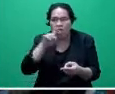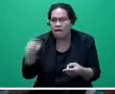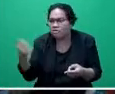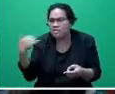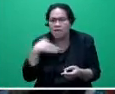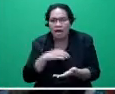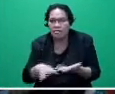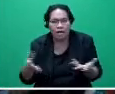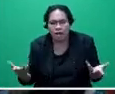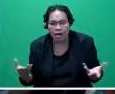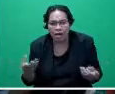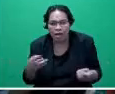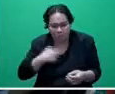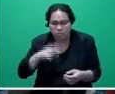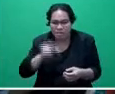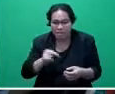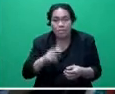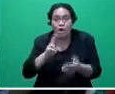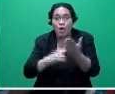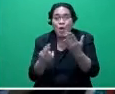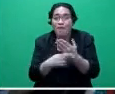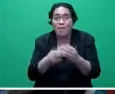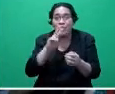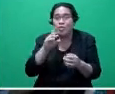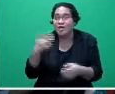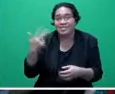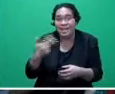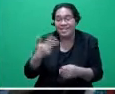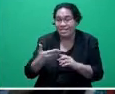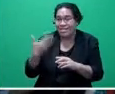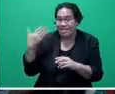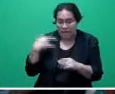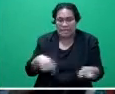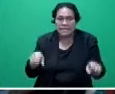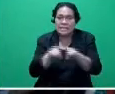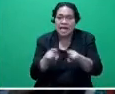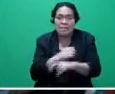items, when the eve of November 2018 elections, the